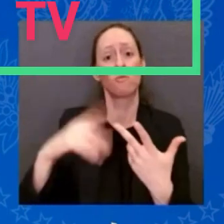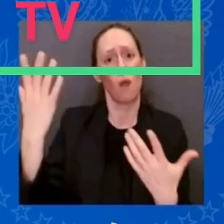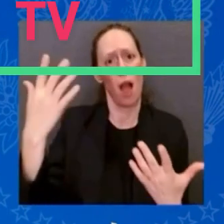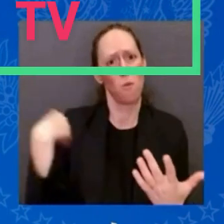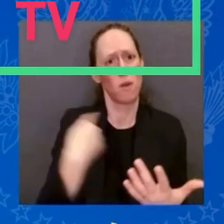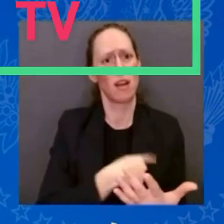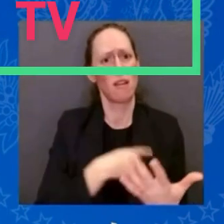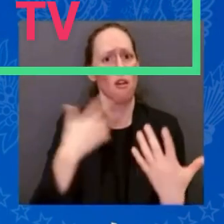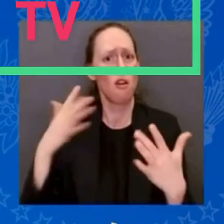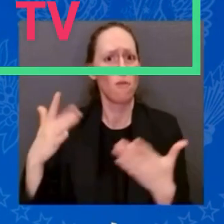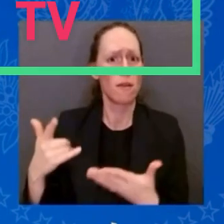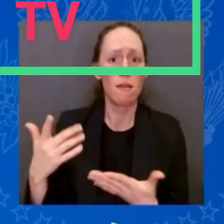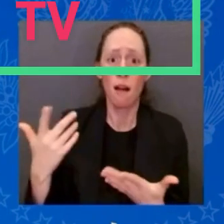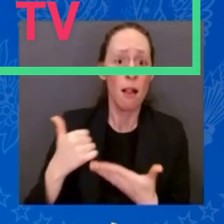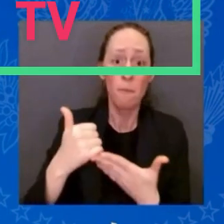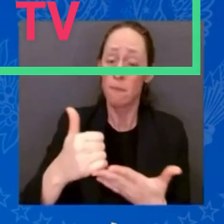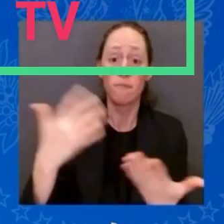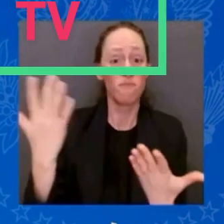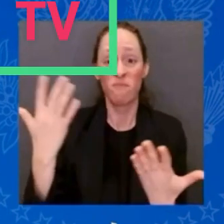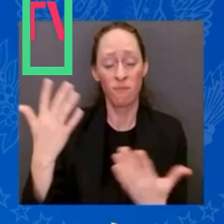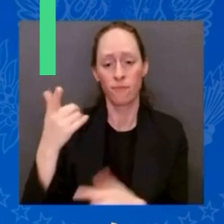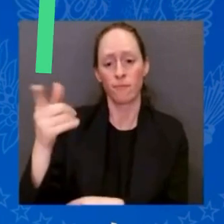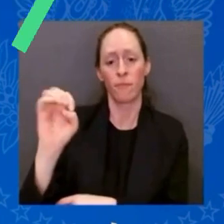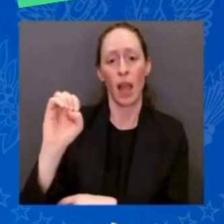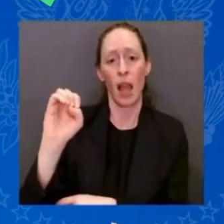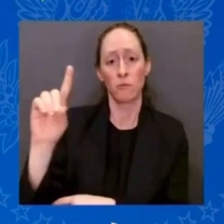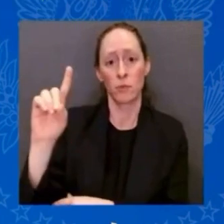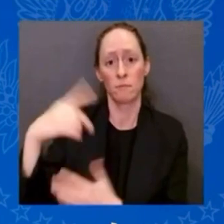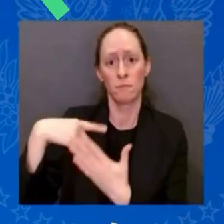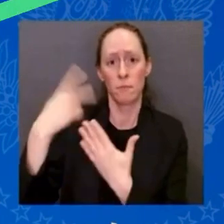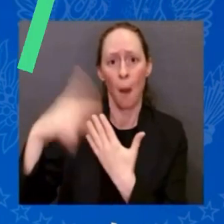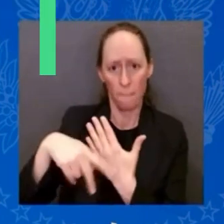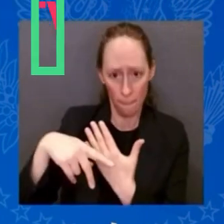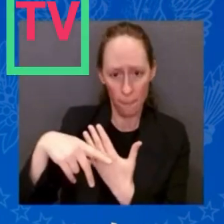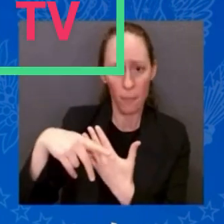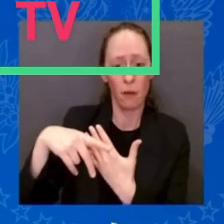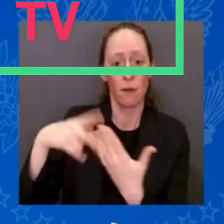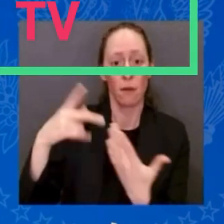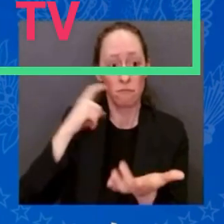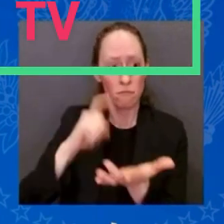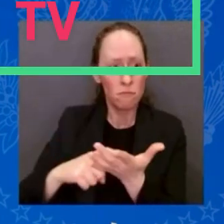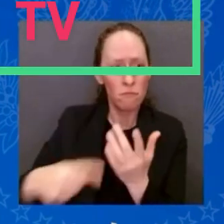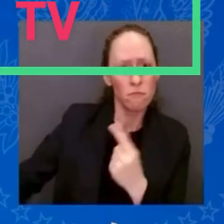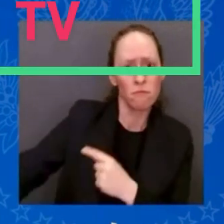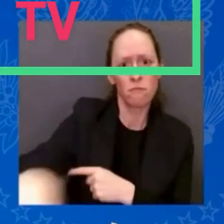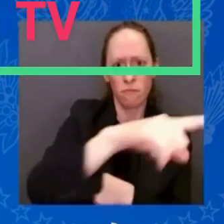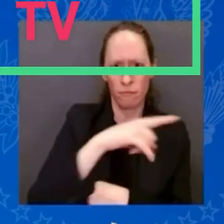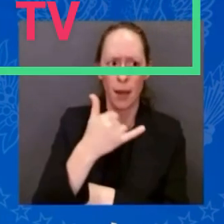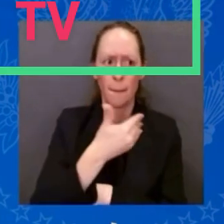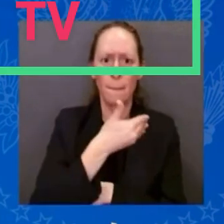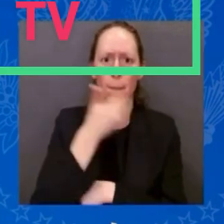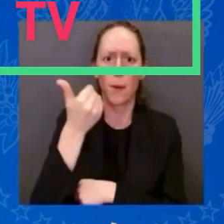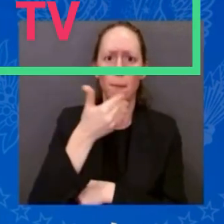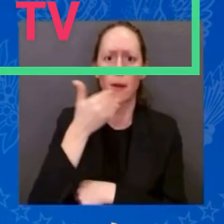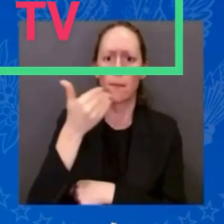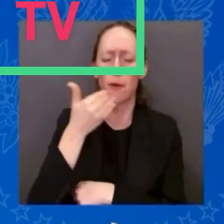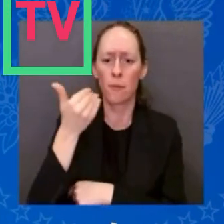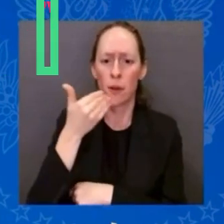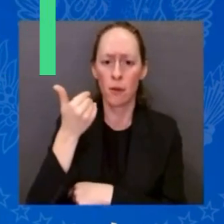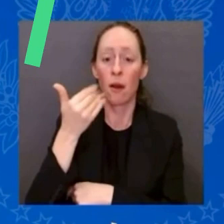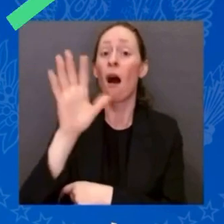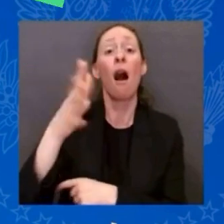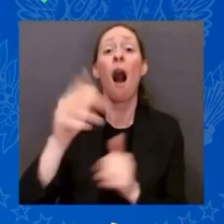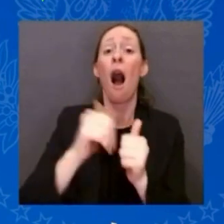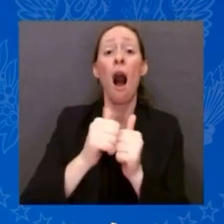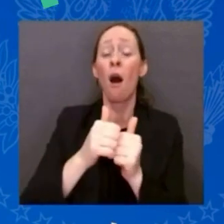on income-driven repayment plan. That's what it was referred to as. Back then, we set a limit. Student borrowers would pay no more